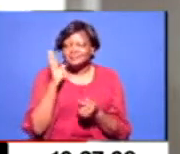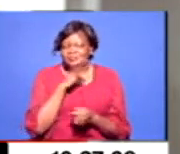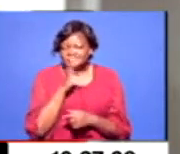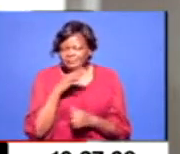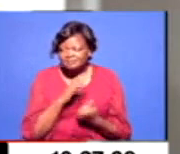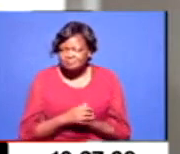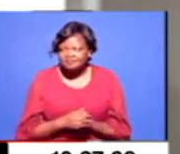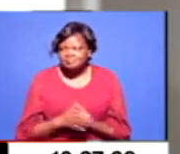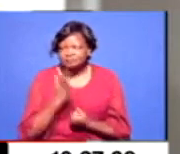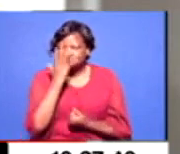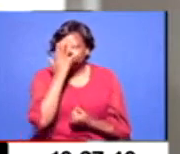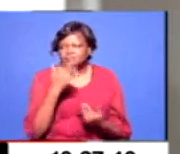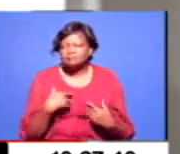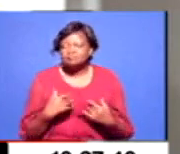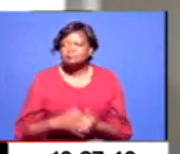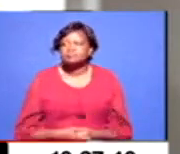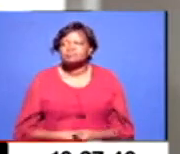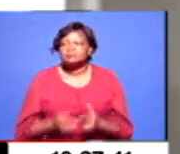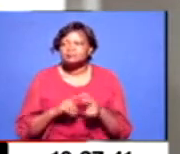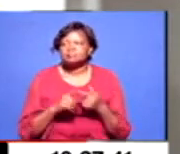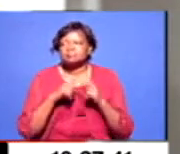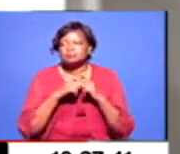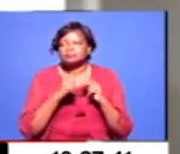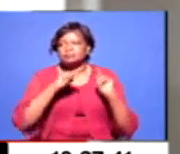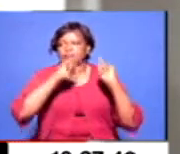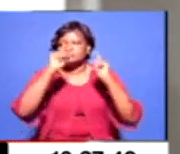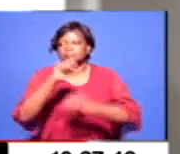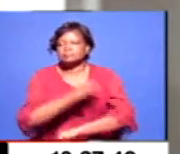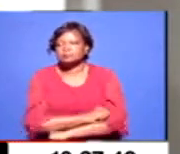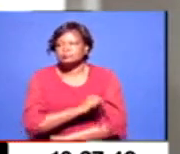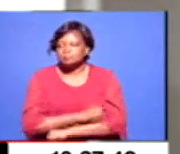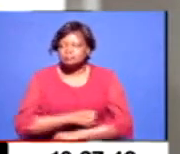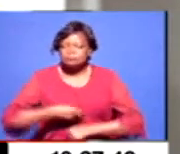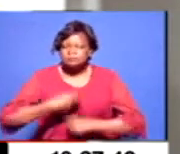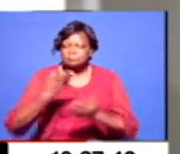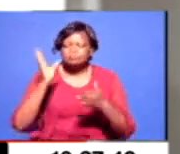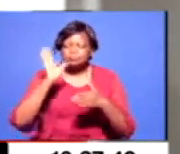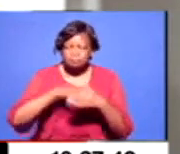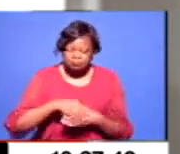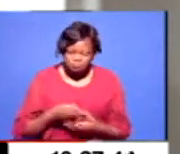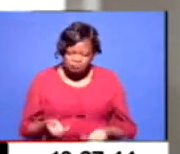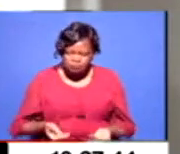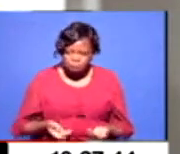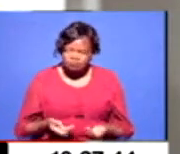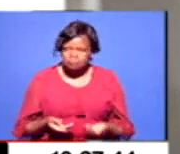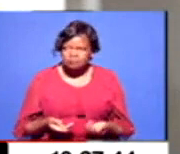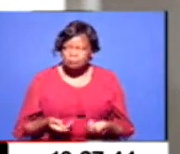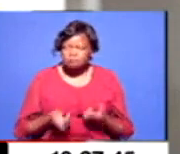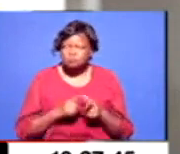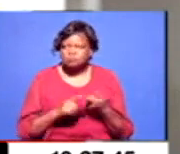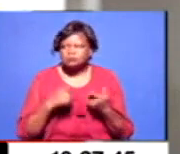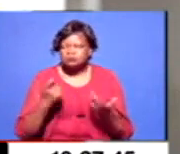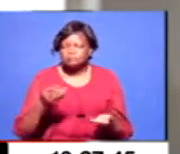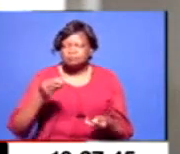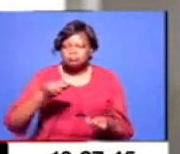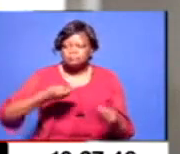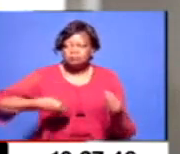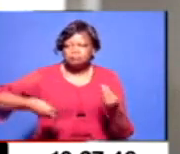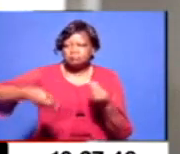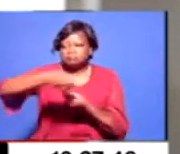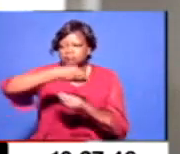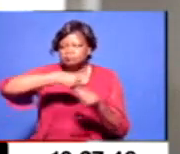that's how we came in. So we started going to schools, we give them sanitary towels, we do rotation. Maybe we